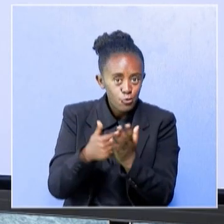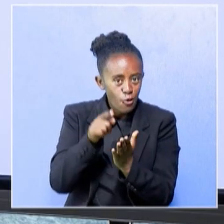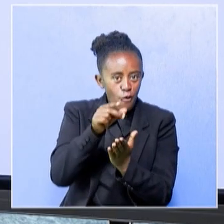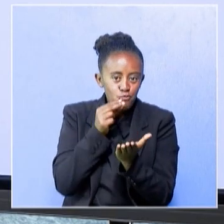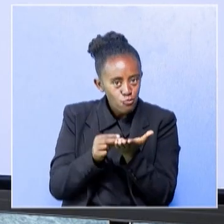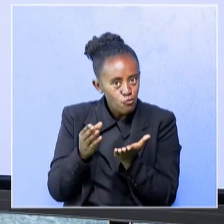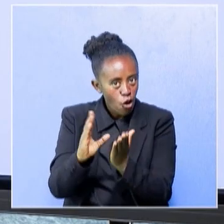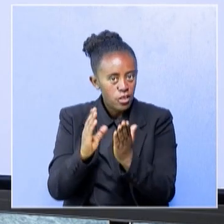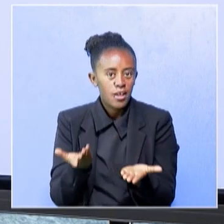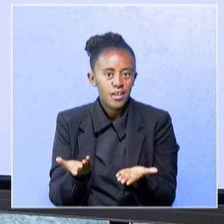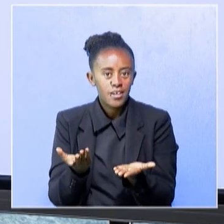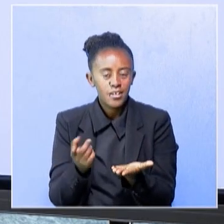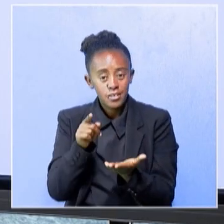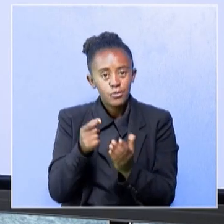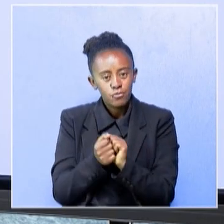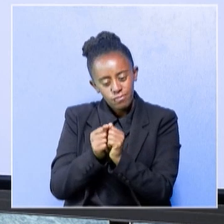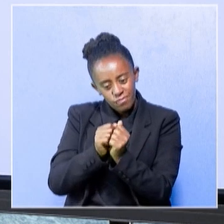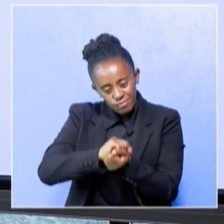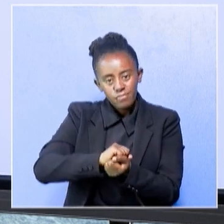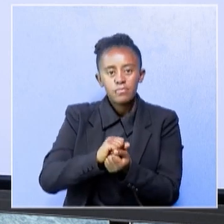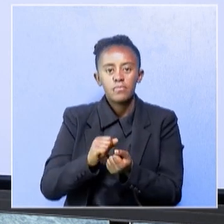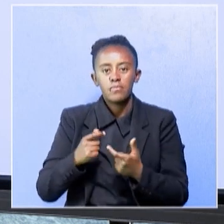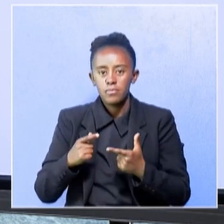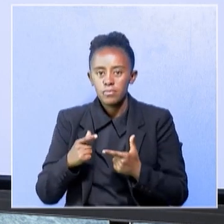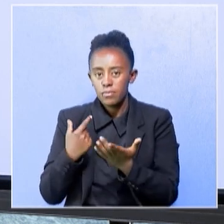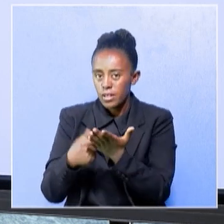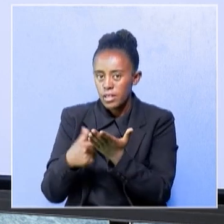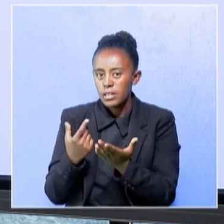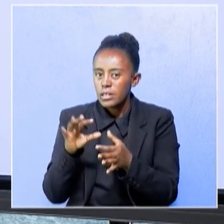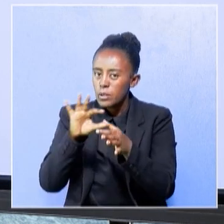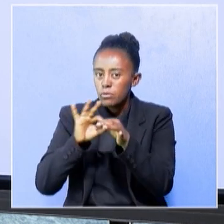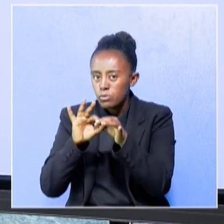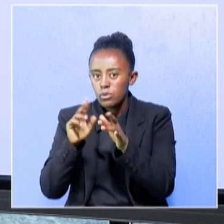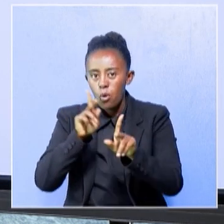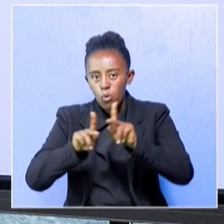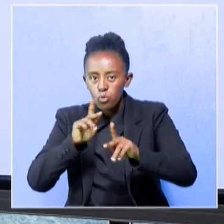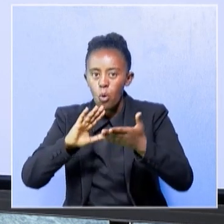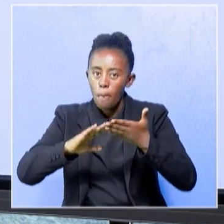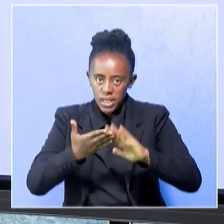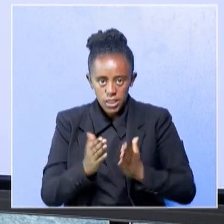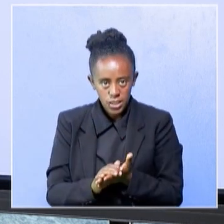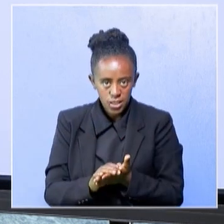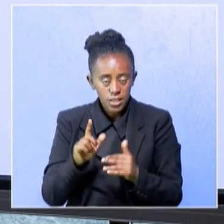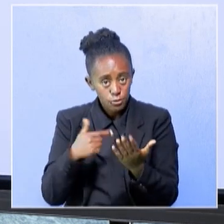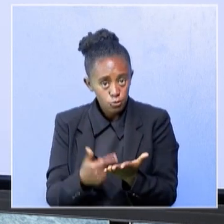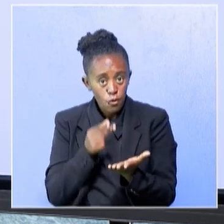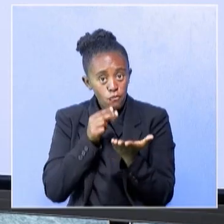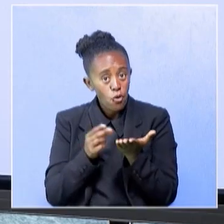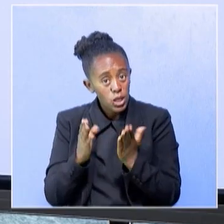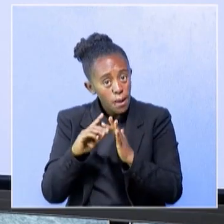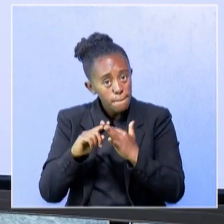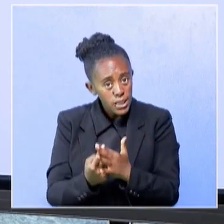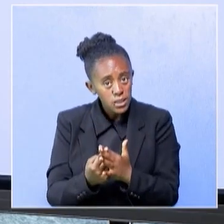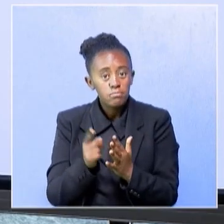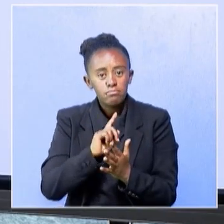volunteer in order to change this society, this community. So volunteer begins from